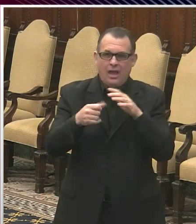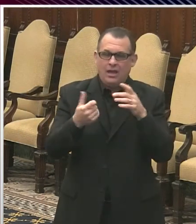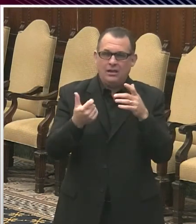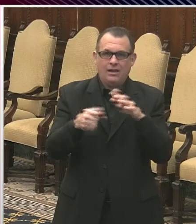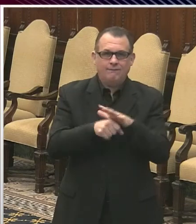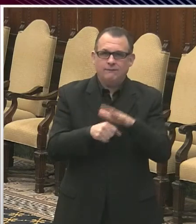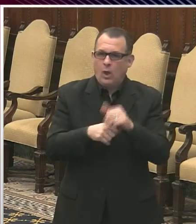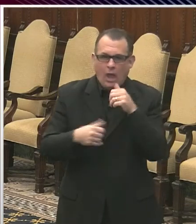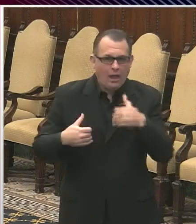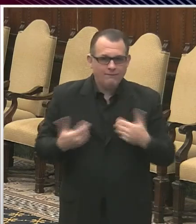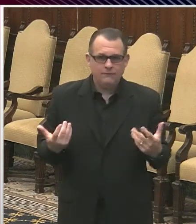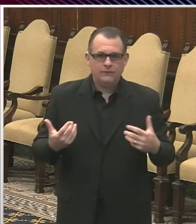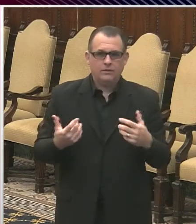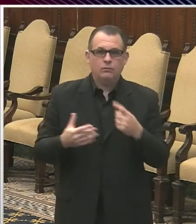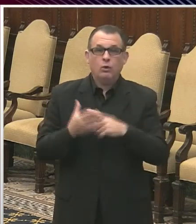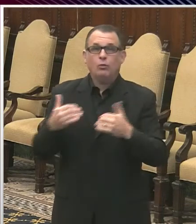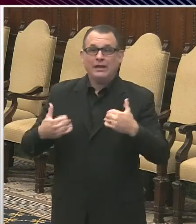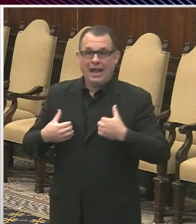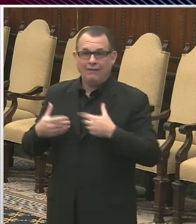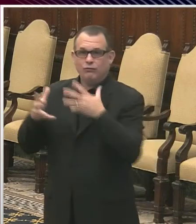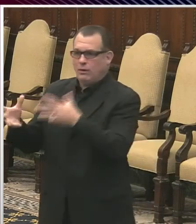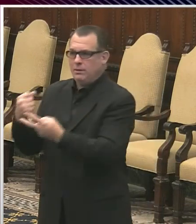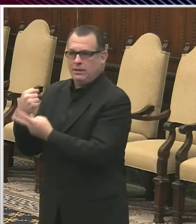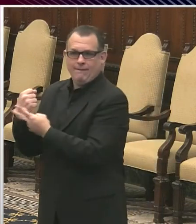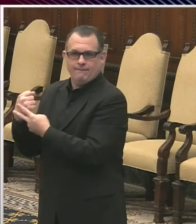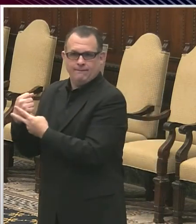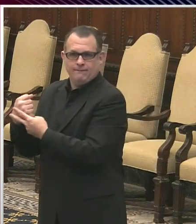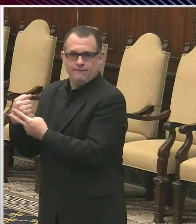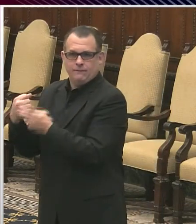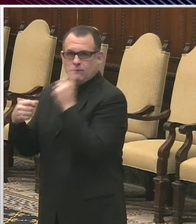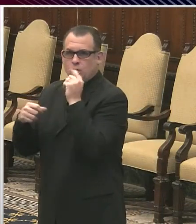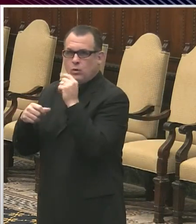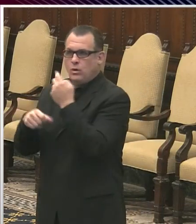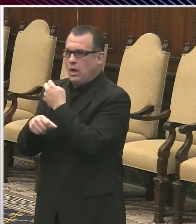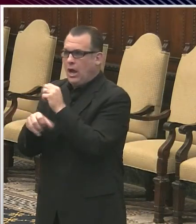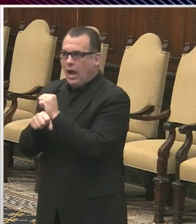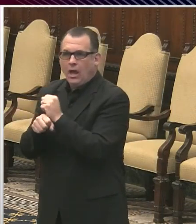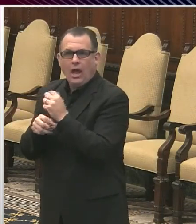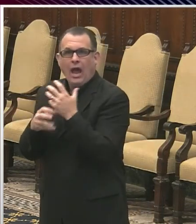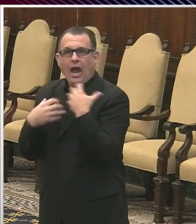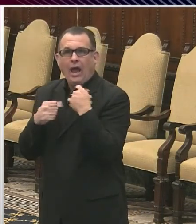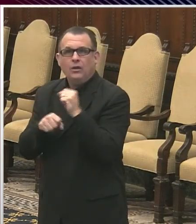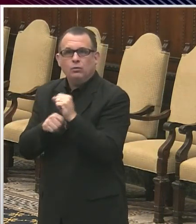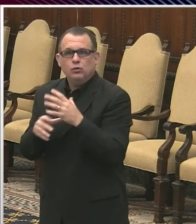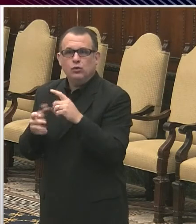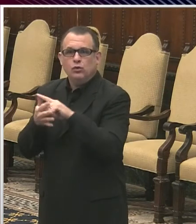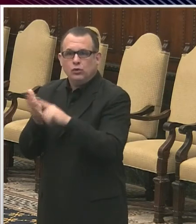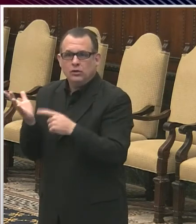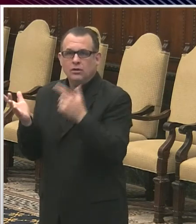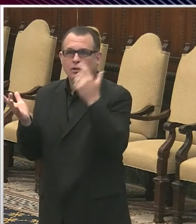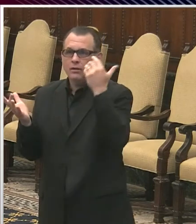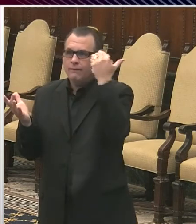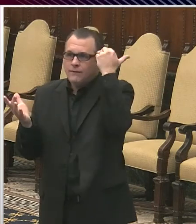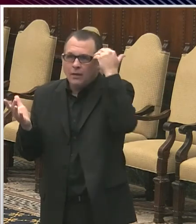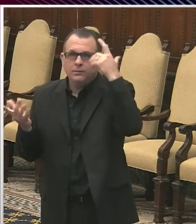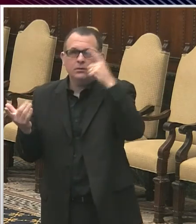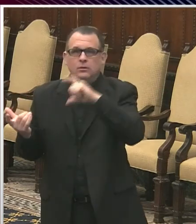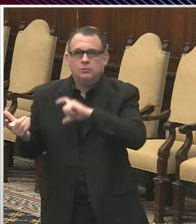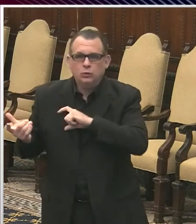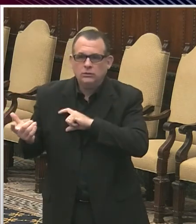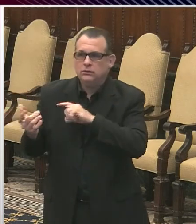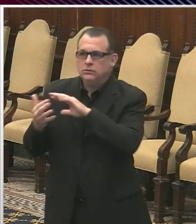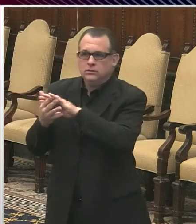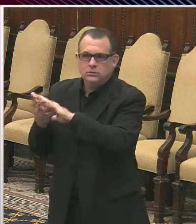we are reserving those for healthcare workers, police officers, and even firefighters are using something that is different than N95